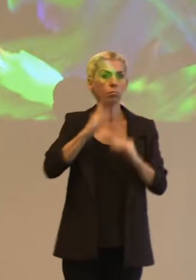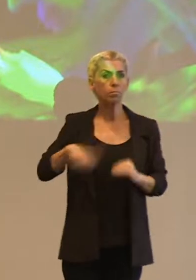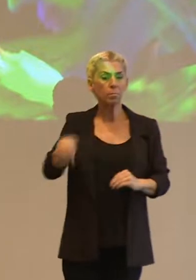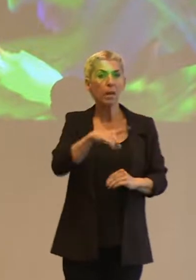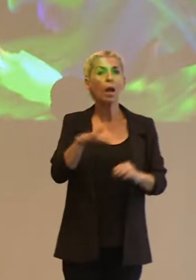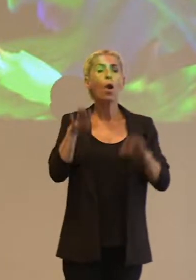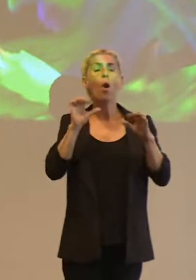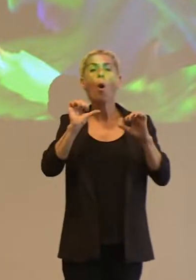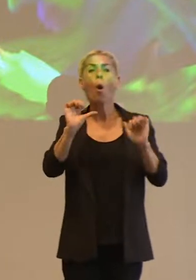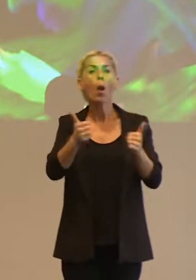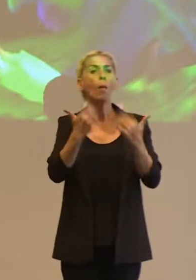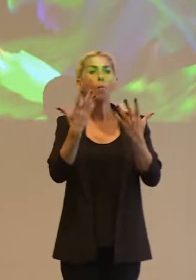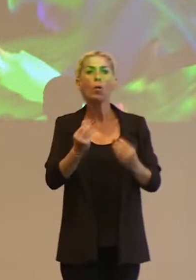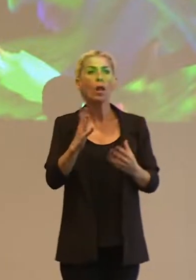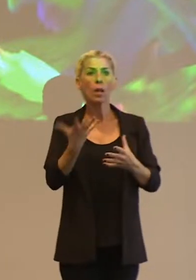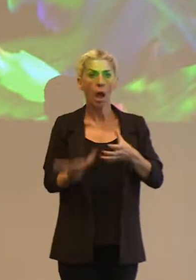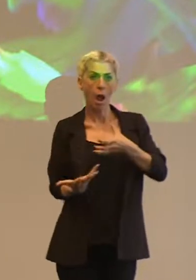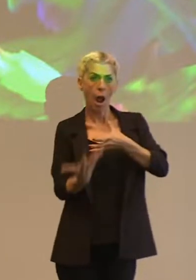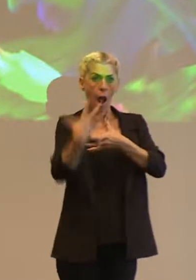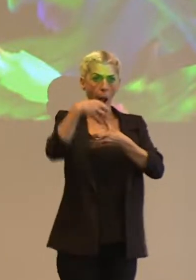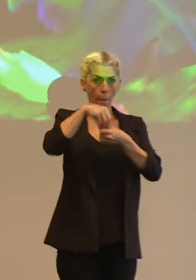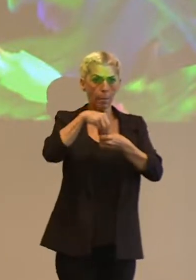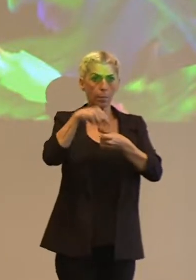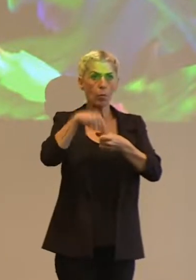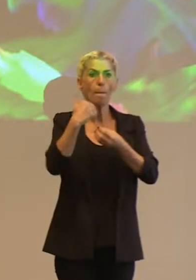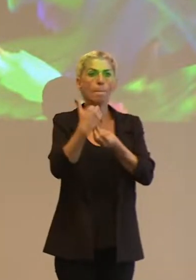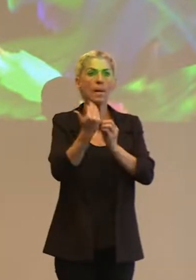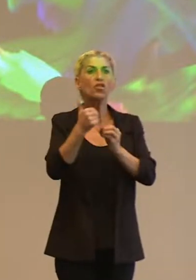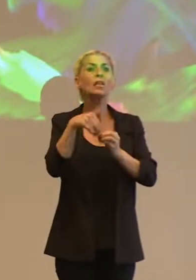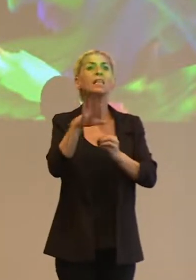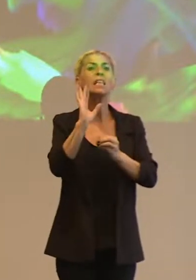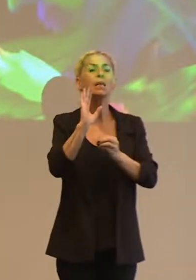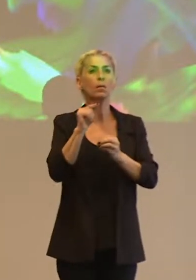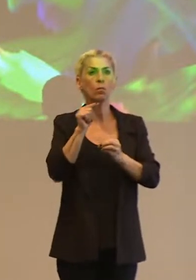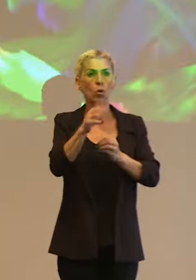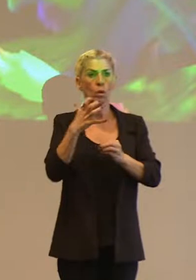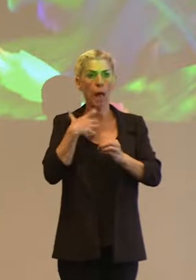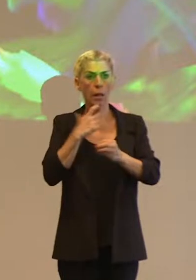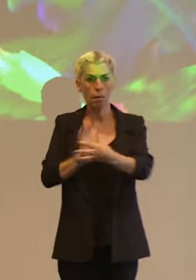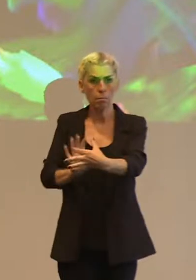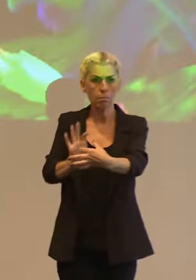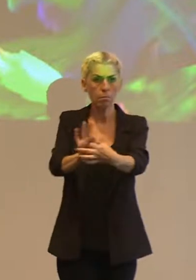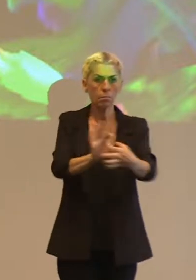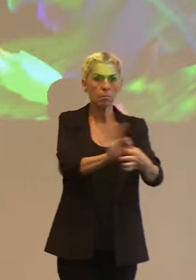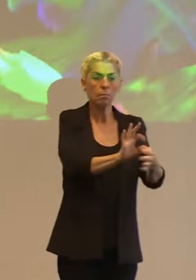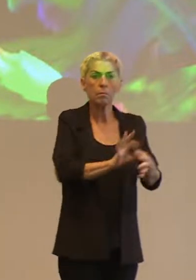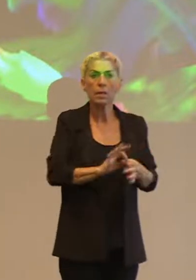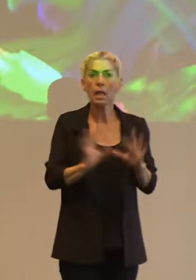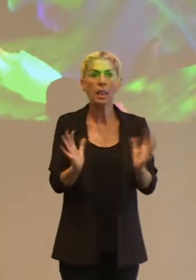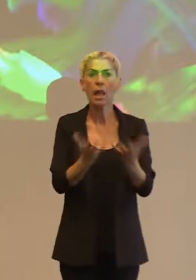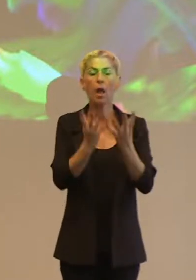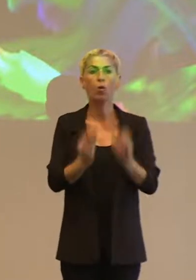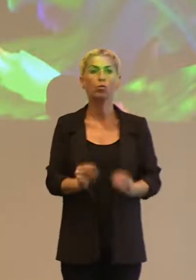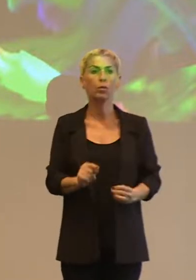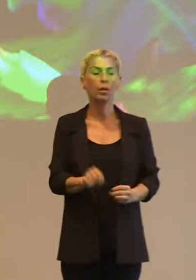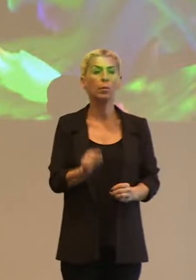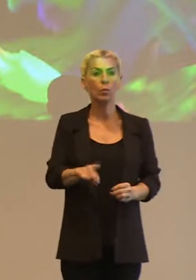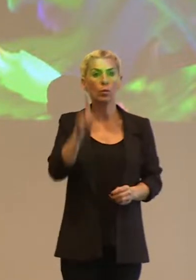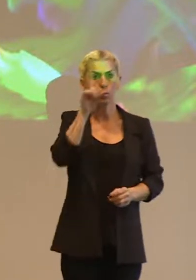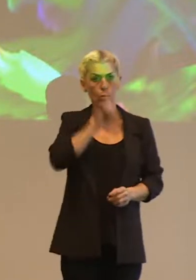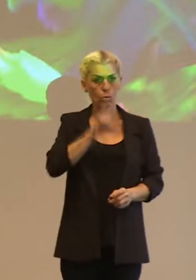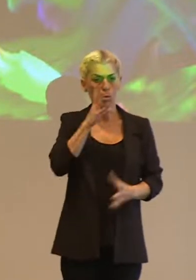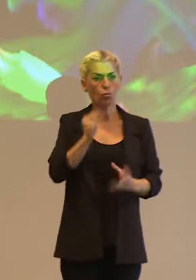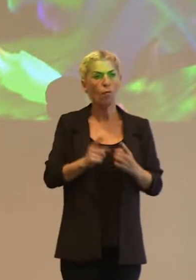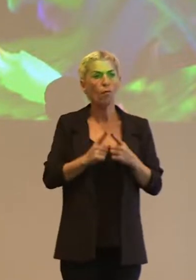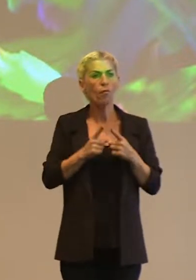layer on top of that so what really matters is not the parts that make the hole but rather the